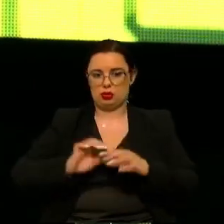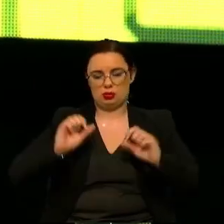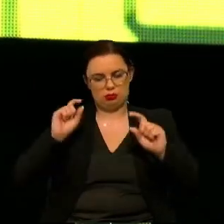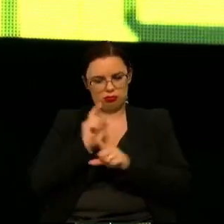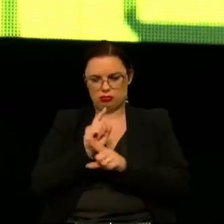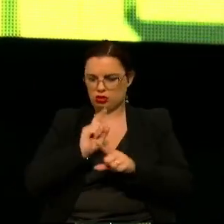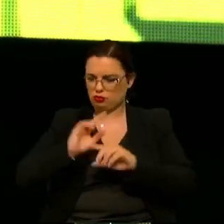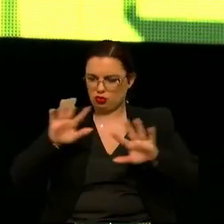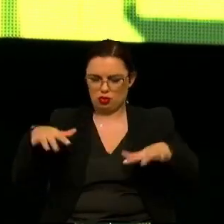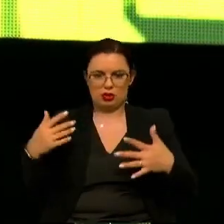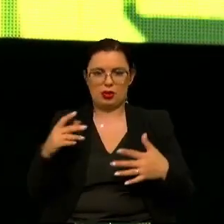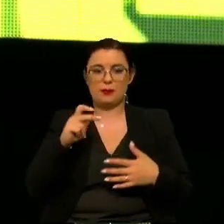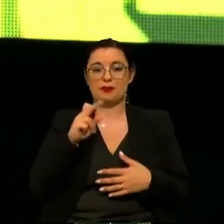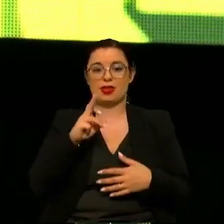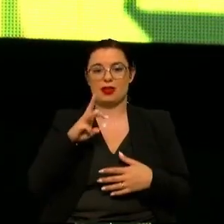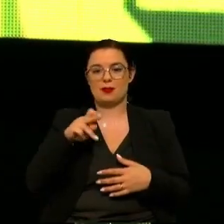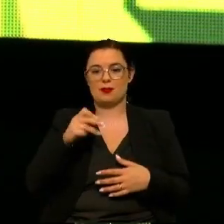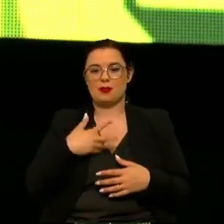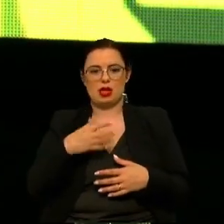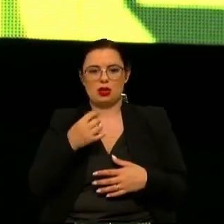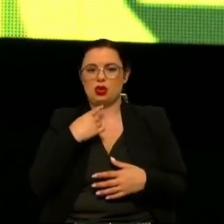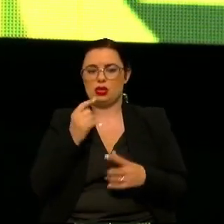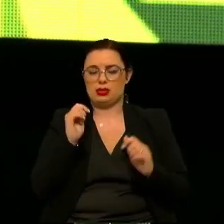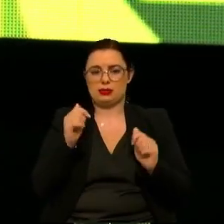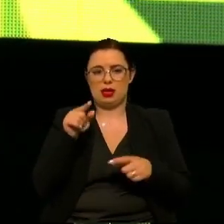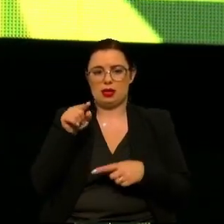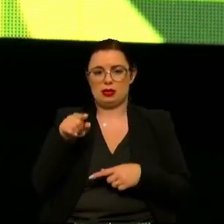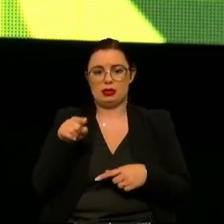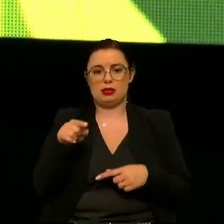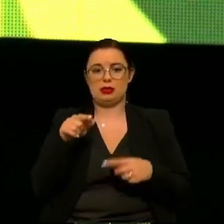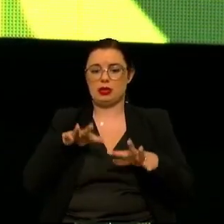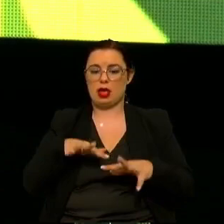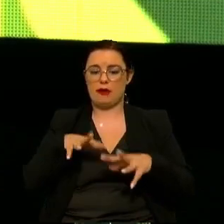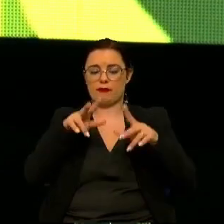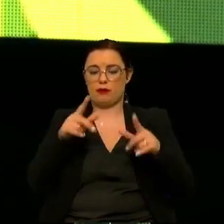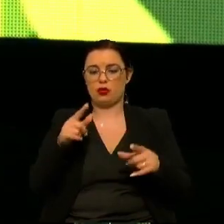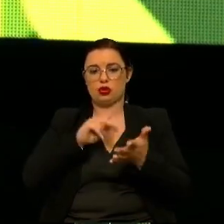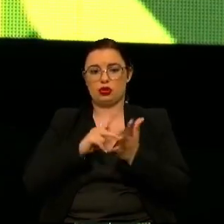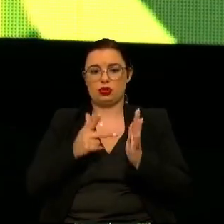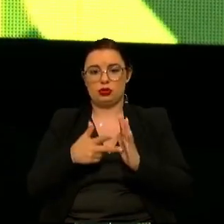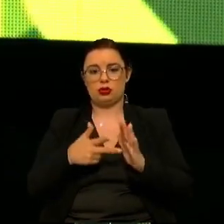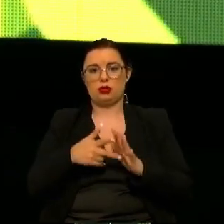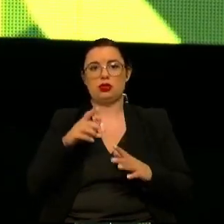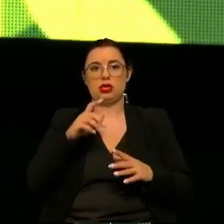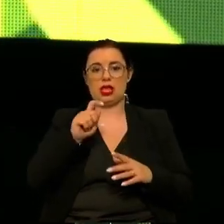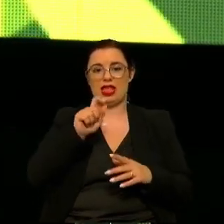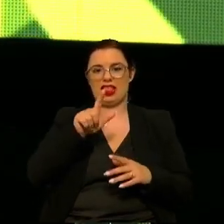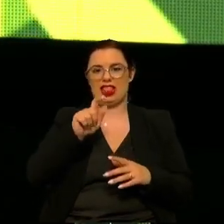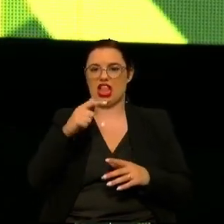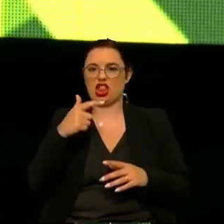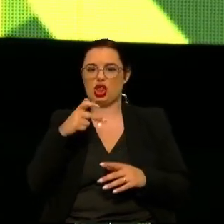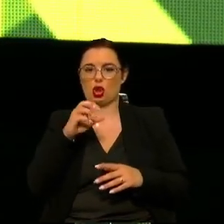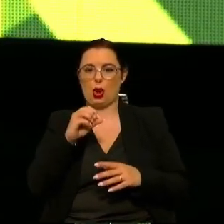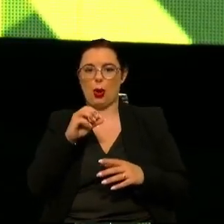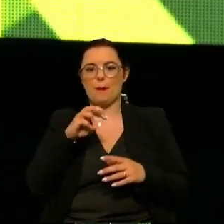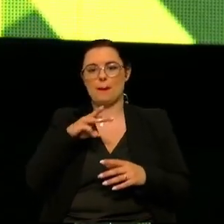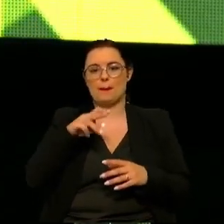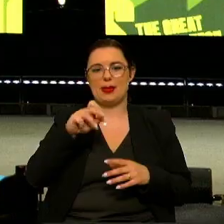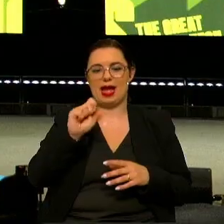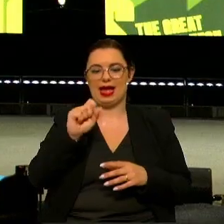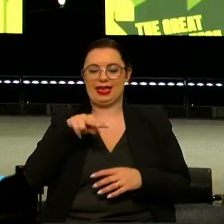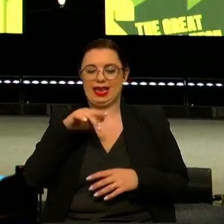they can be used, as Armando clearly stated, and he talked about the evolution of